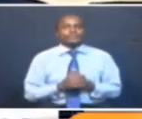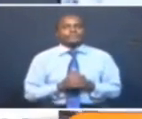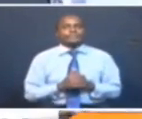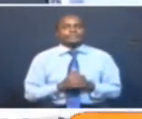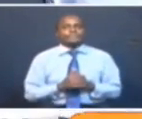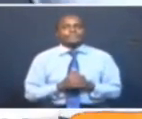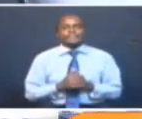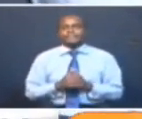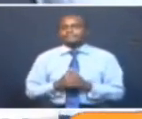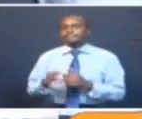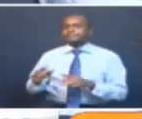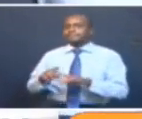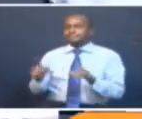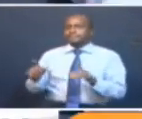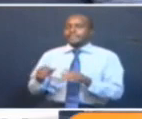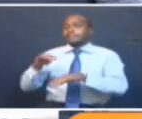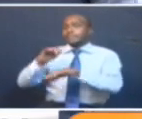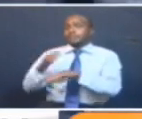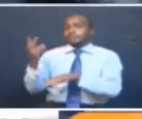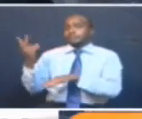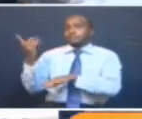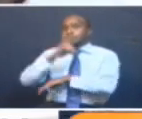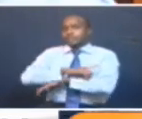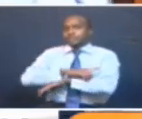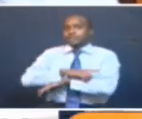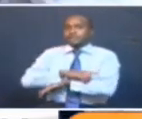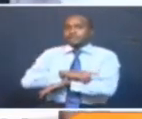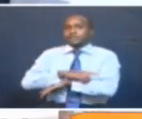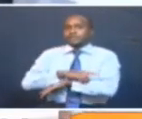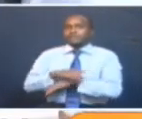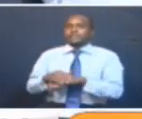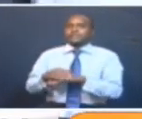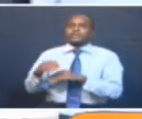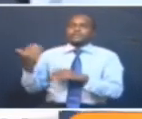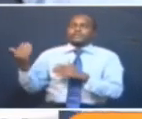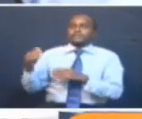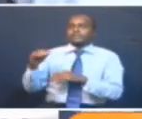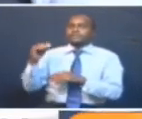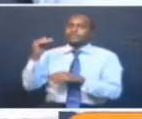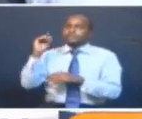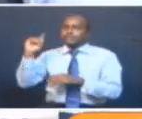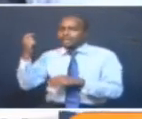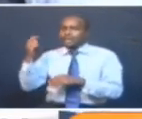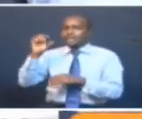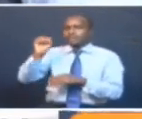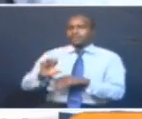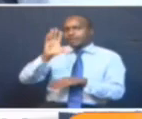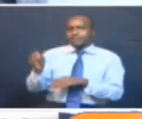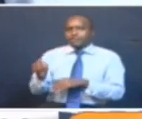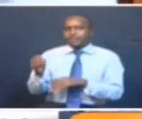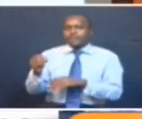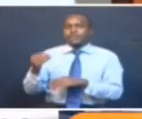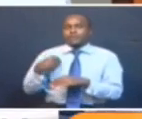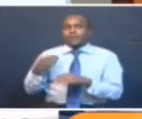But you know, it's been a great couple of days. I mean, him in Kogelo and now in Johannesburg, and it looks like there's a lot of optimism. Huh? There's a wind